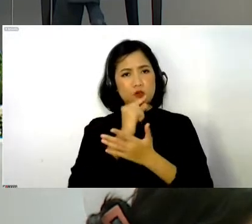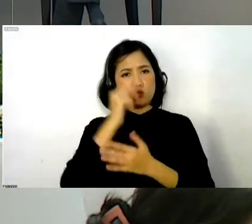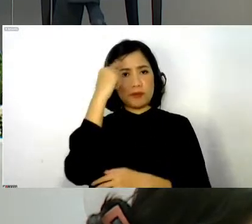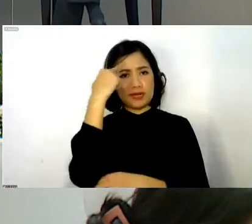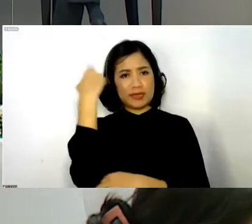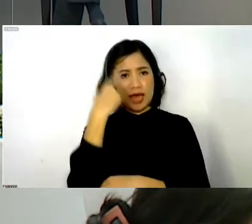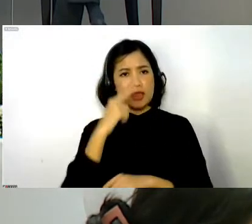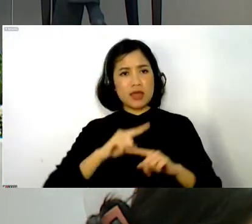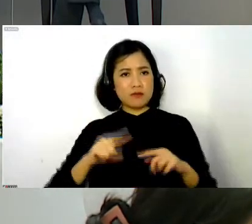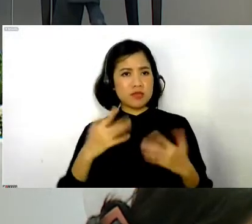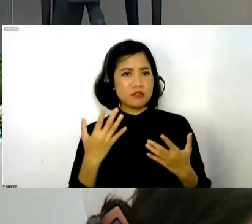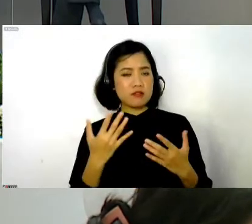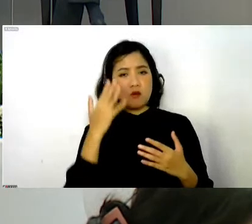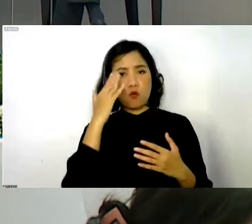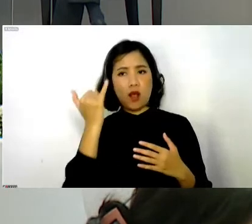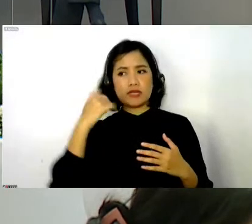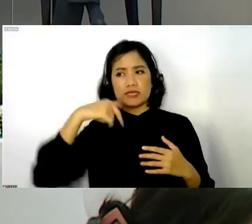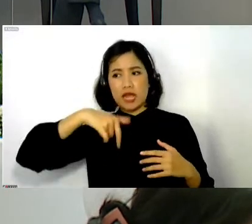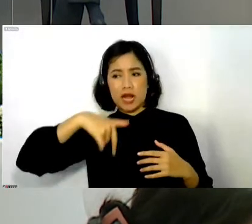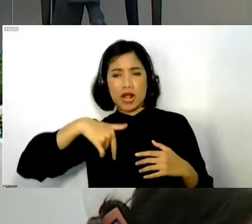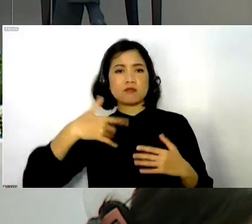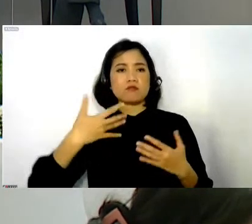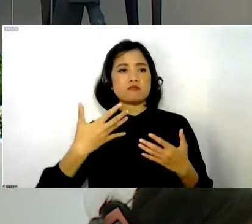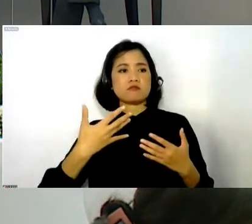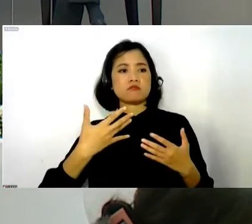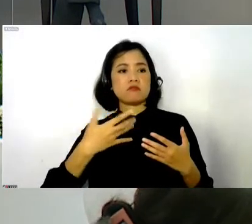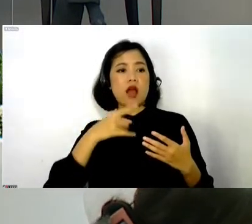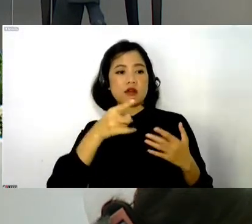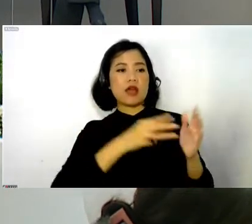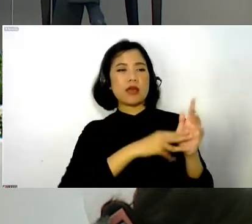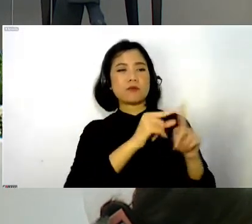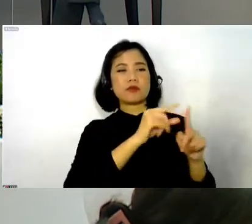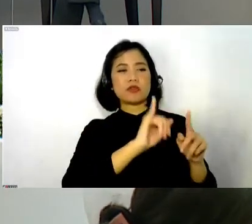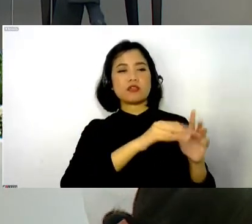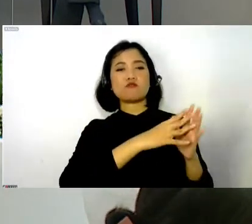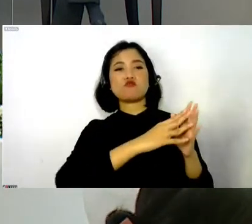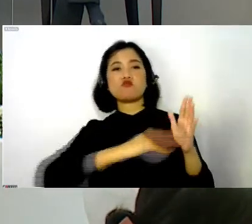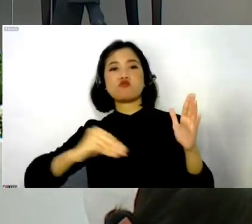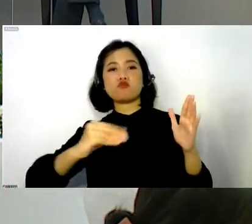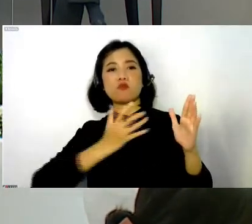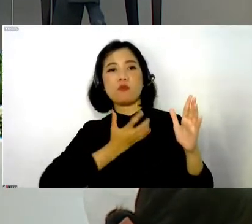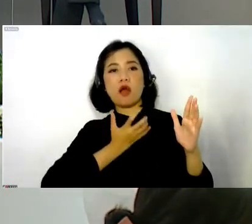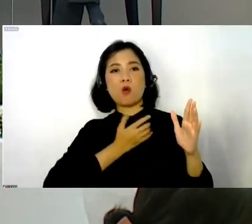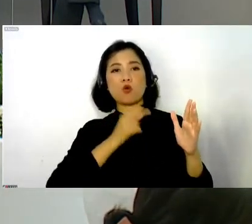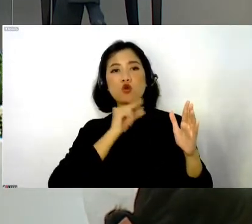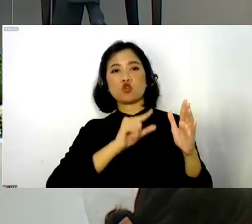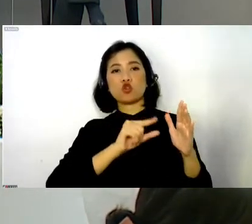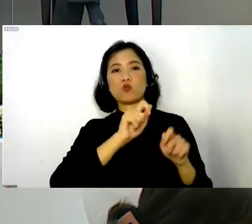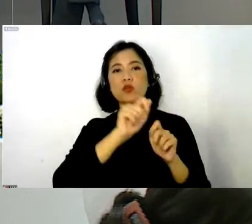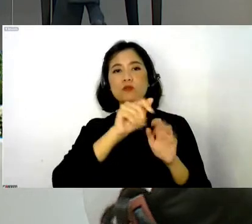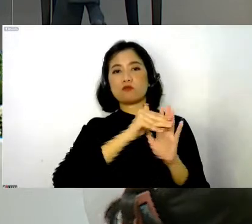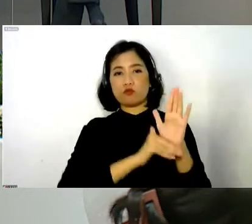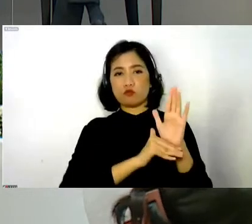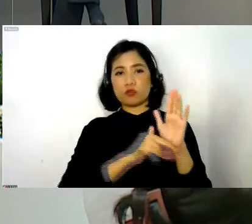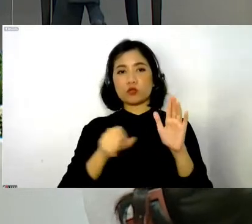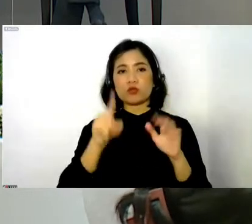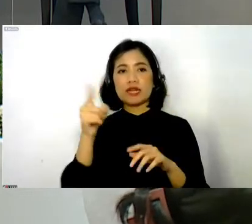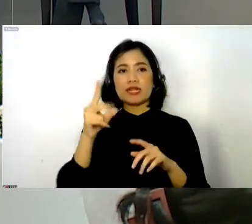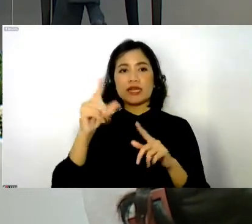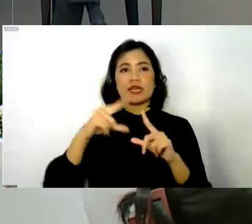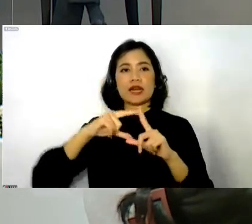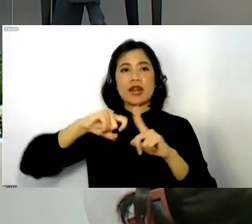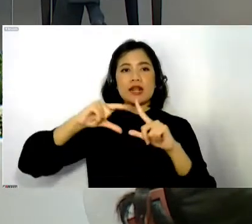the future. This is especially on the program like conditional cash transfer. This is again based on the work that we have done. I have done with Pak